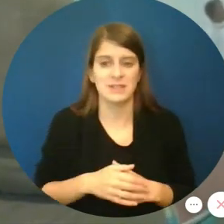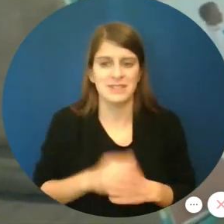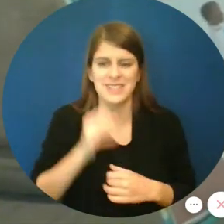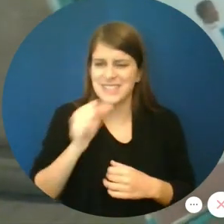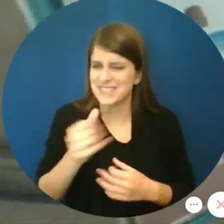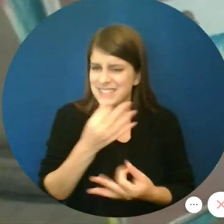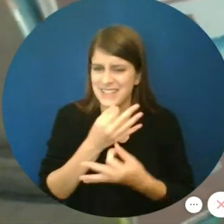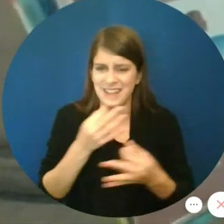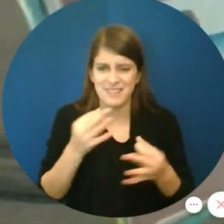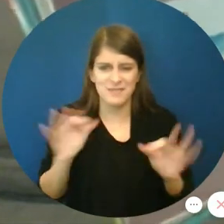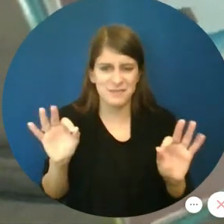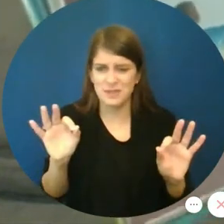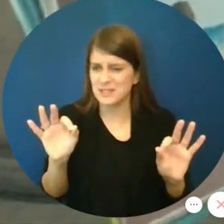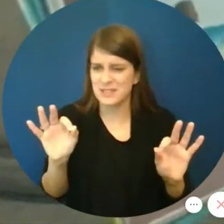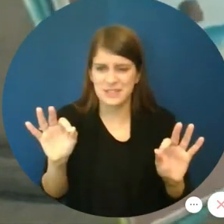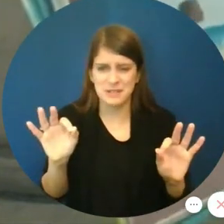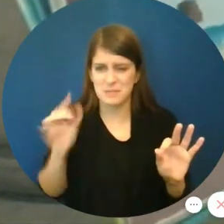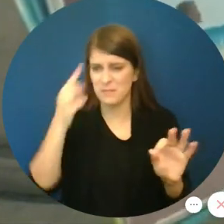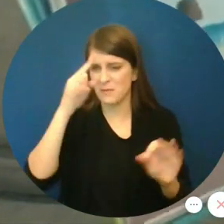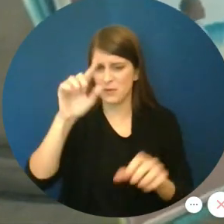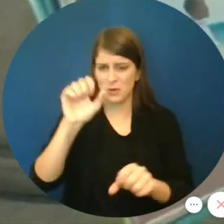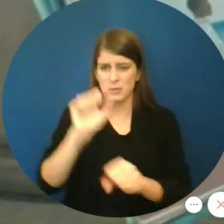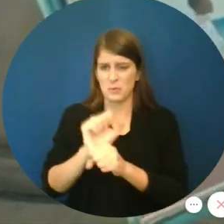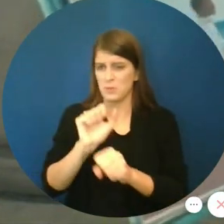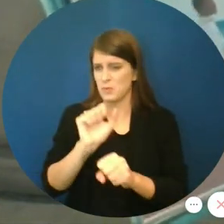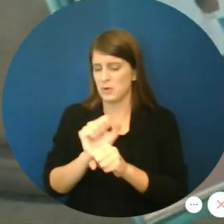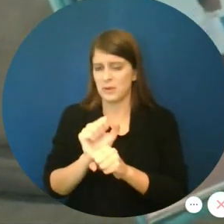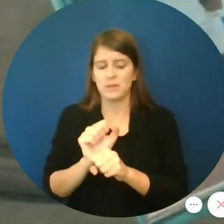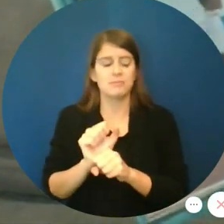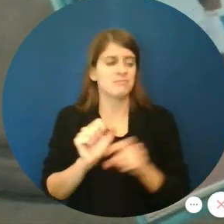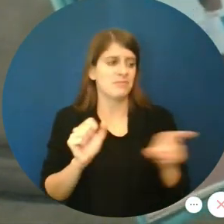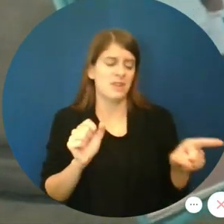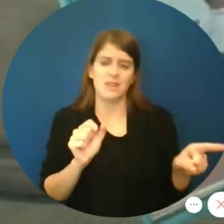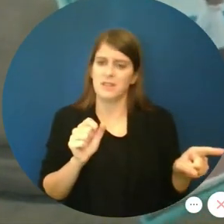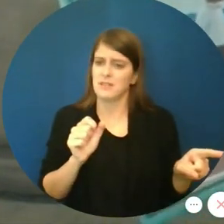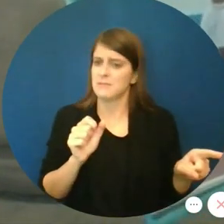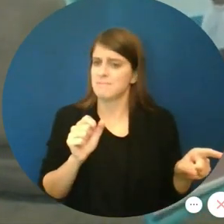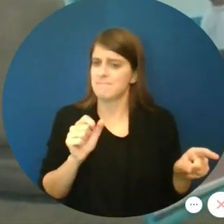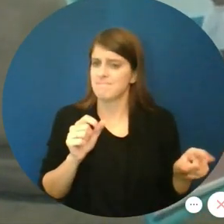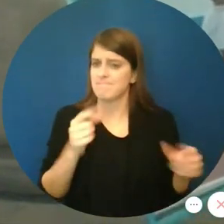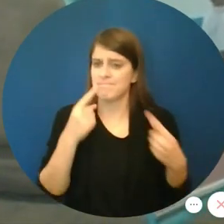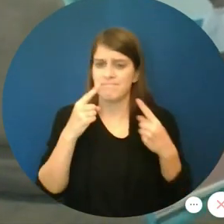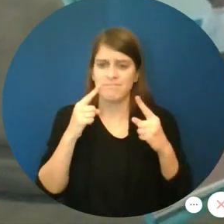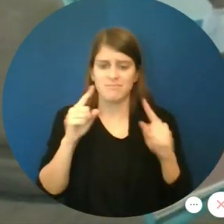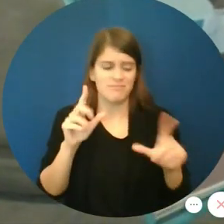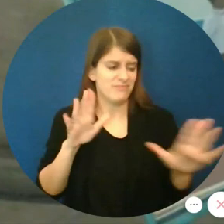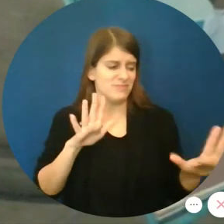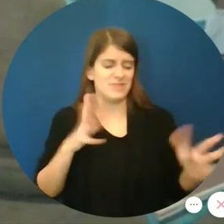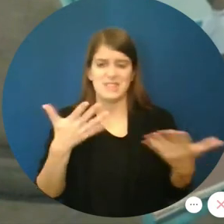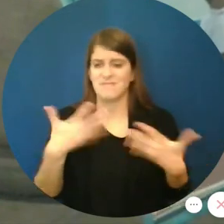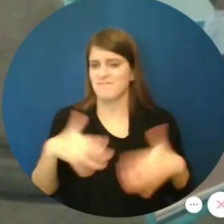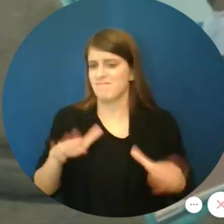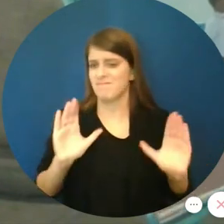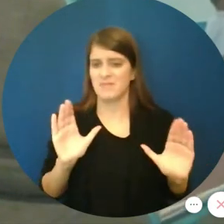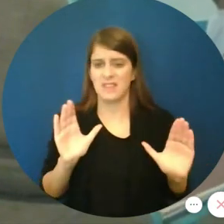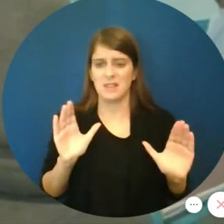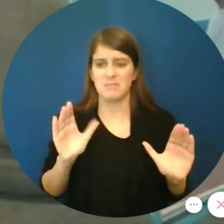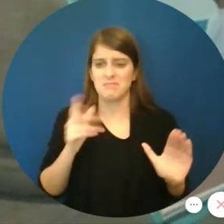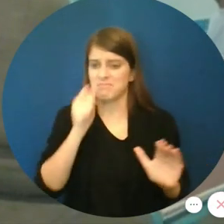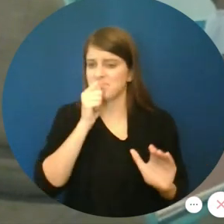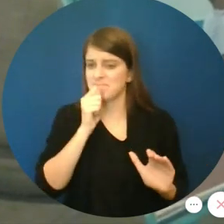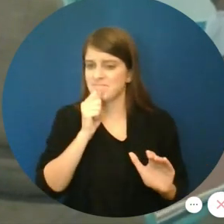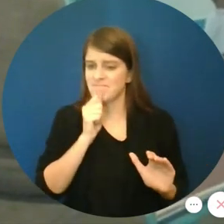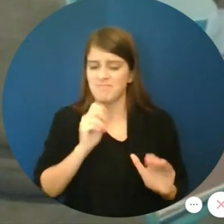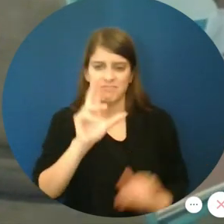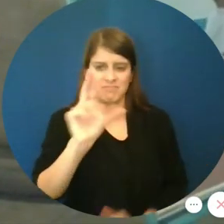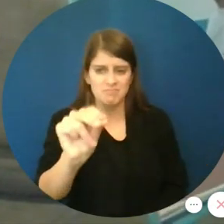to choose where they worked. The time came when Ernest refused to tolerate the segregation any longer.